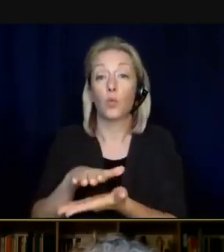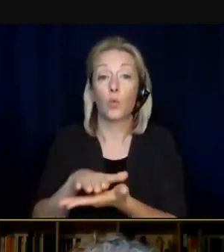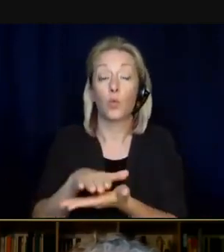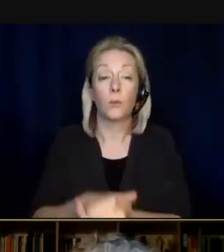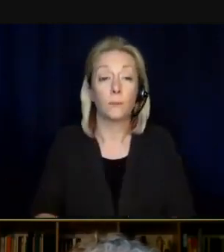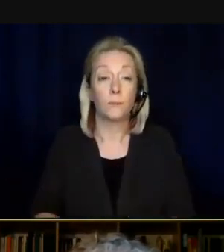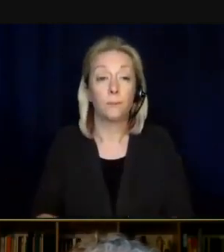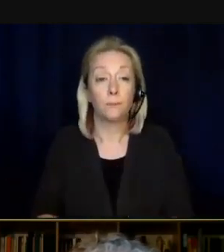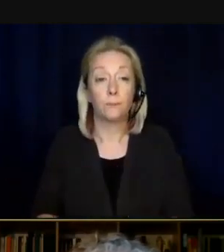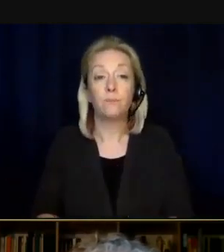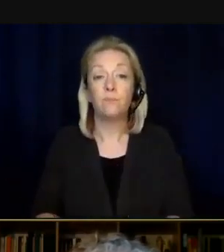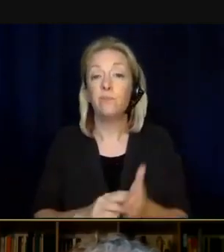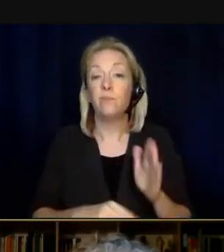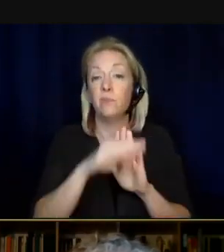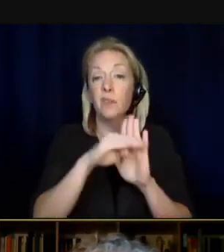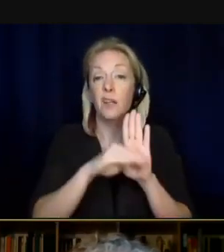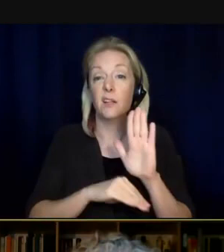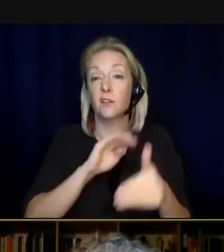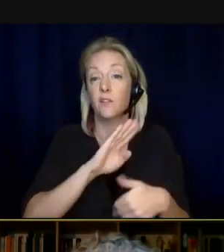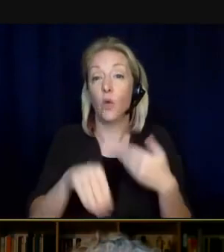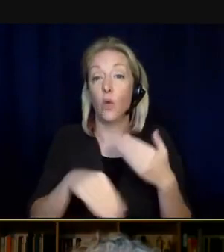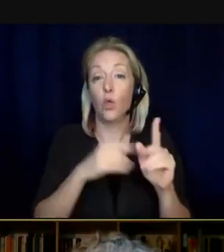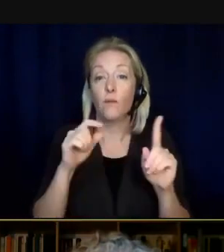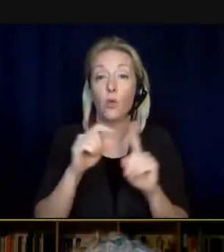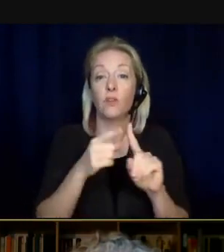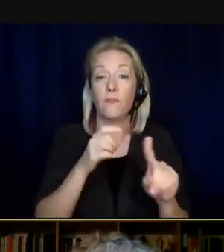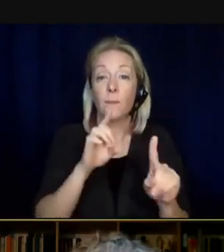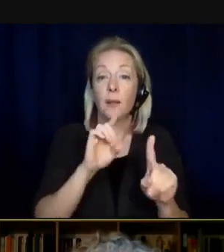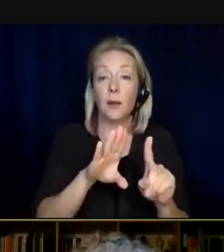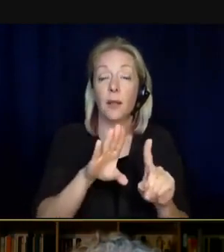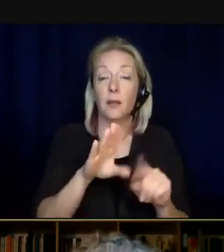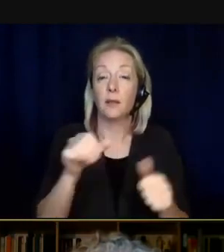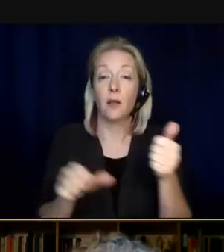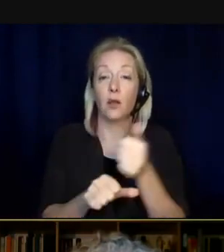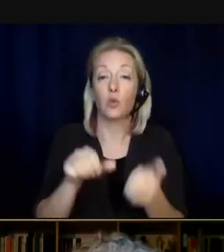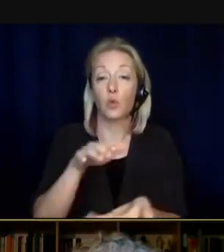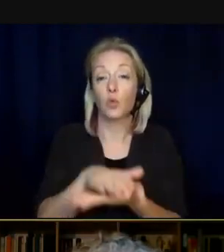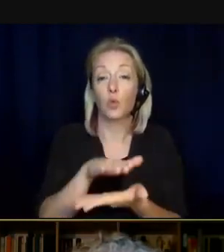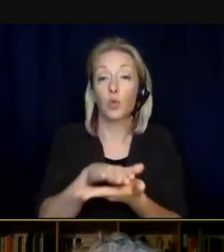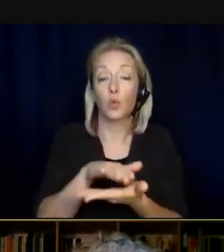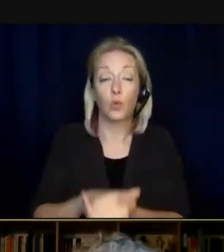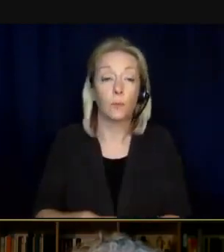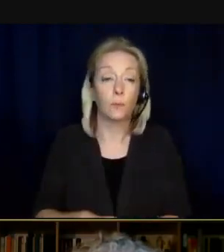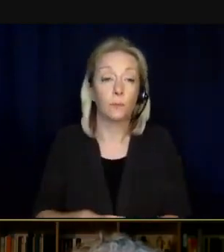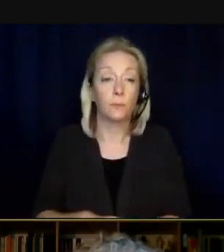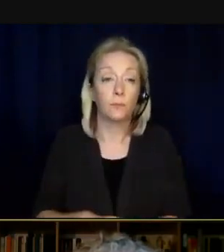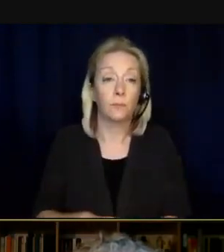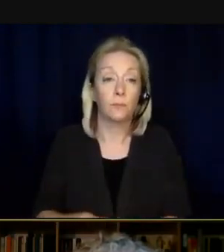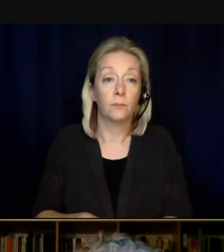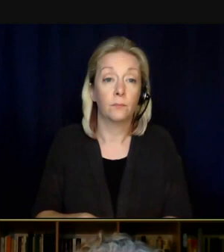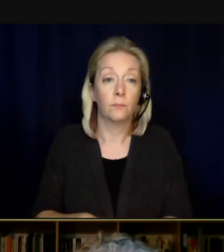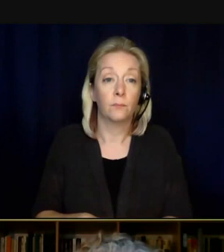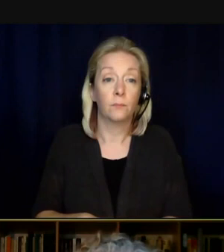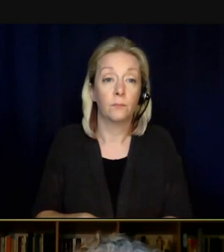So here is the list of all the words in the database that are in the school category. So I can